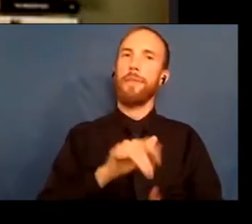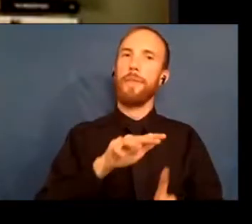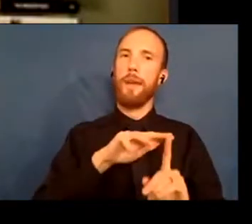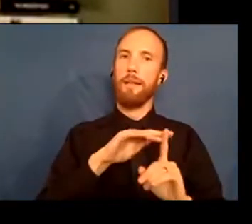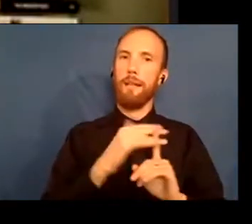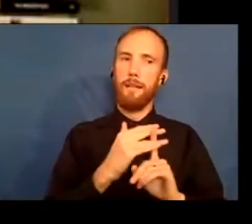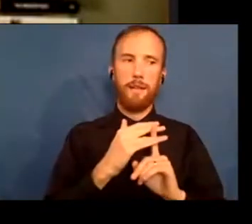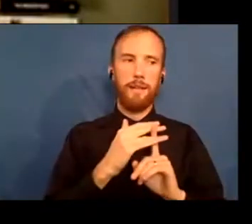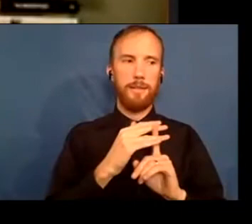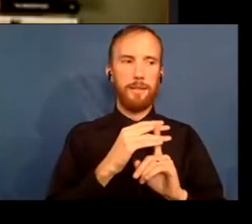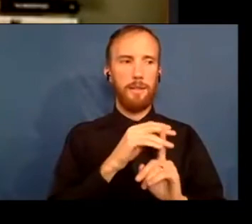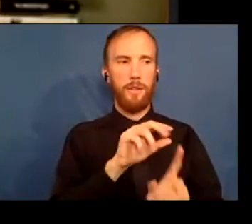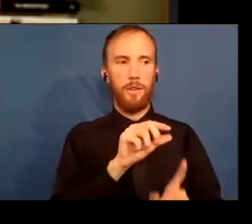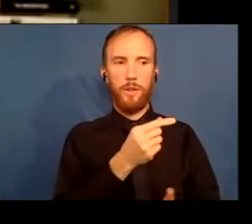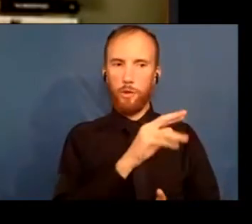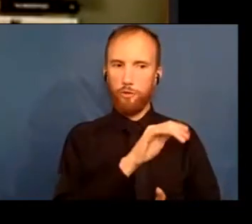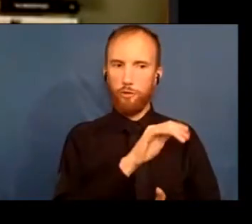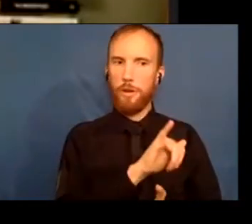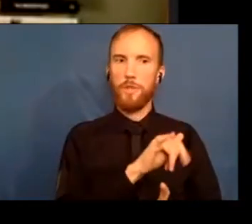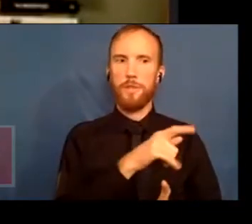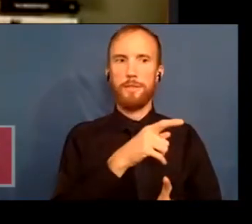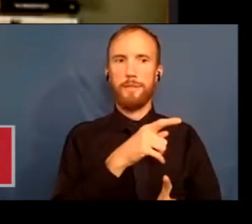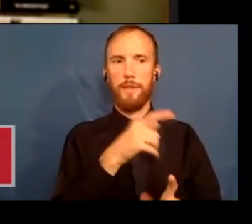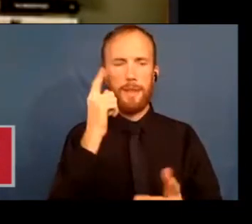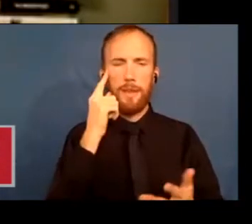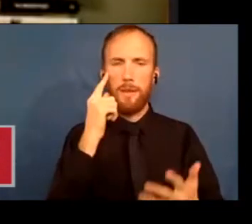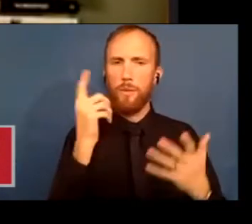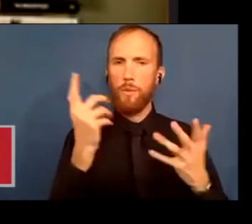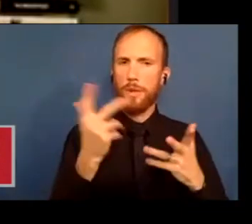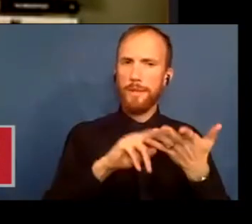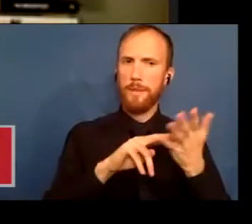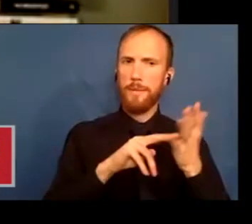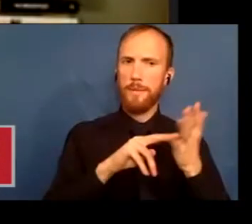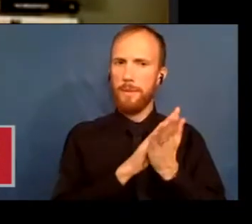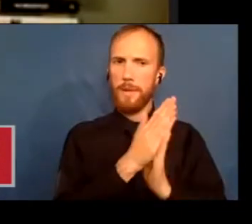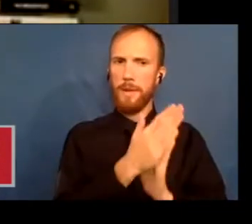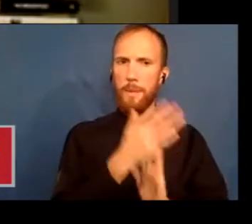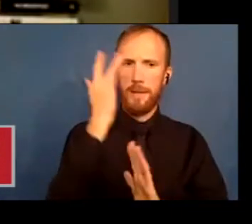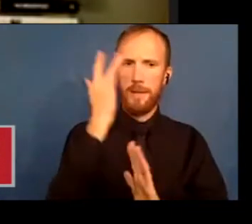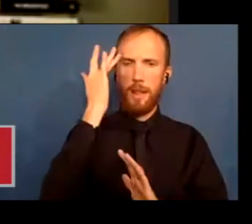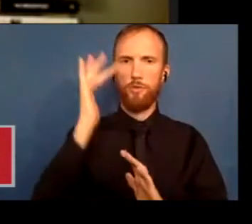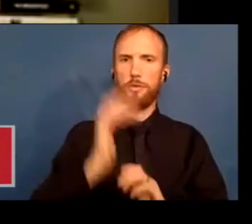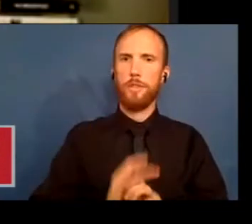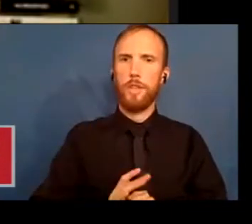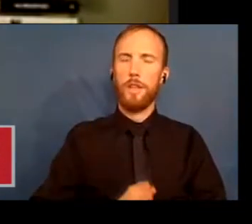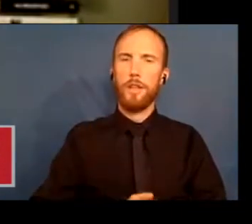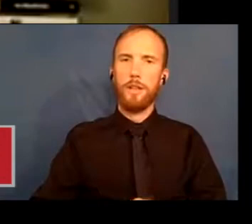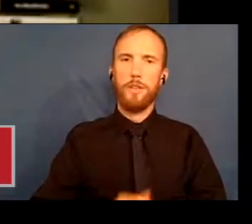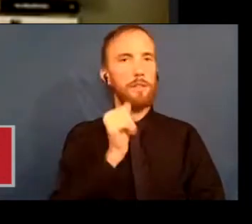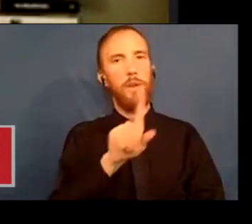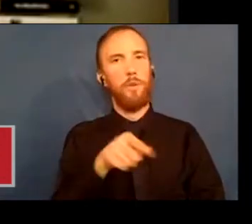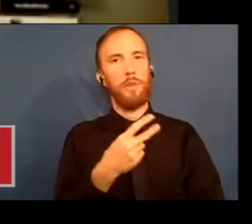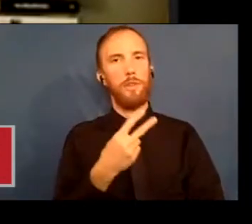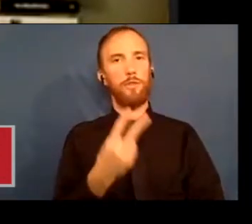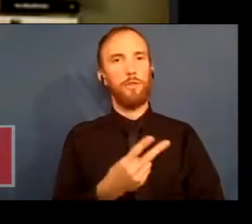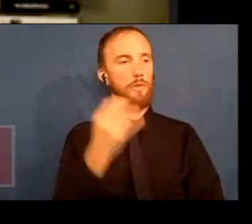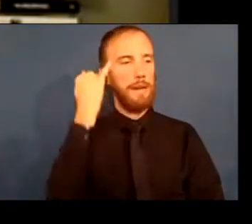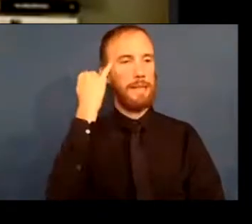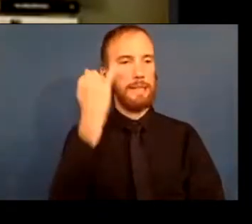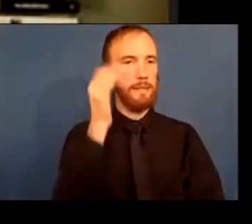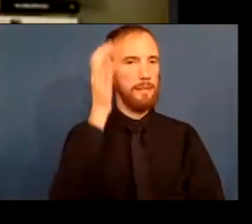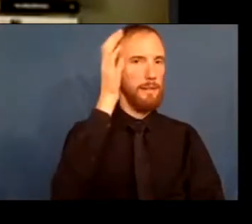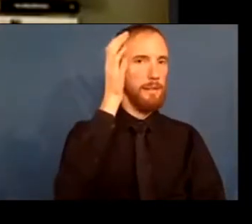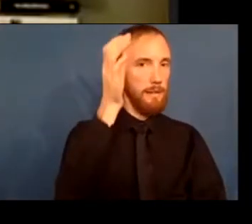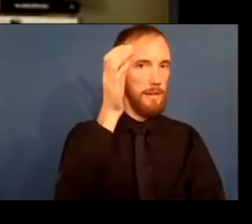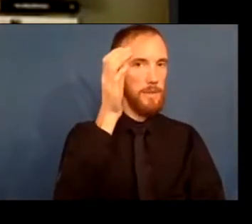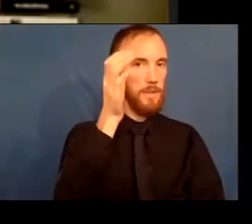intellectual? So actually, there are not just two categories of intellectuals in the prison notebooks, you know, traditional